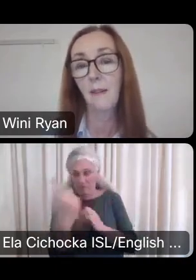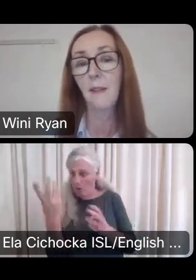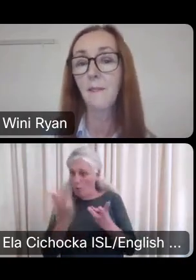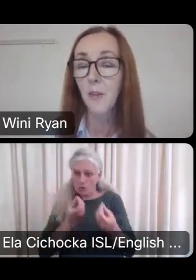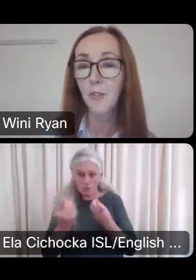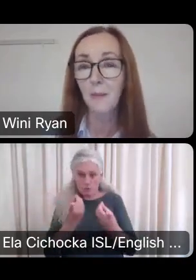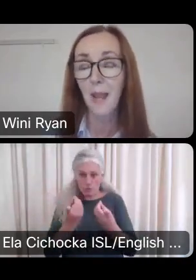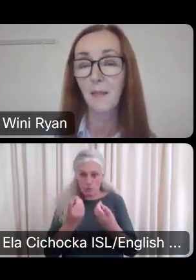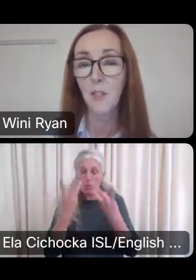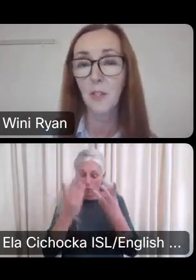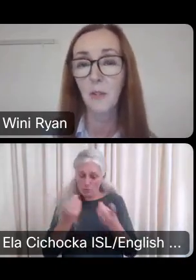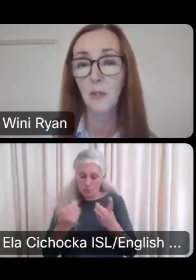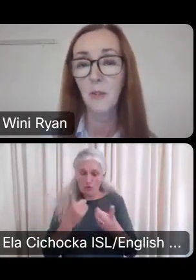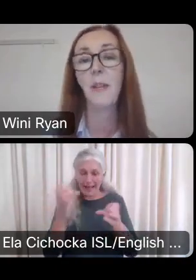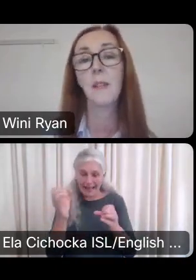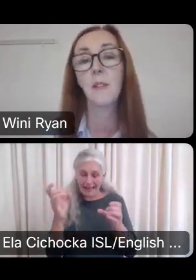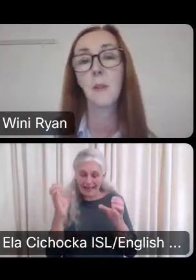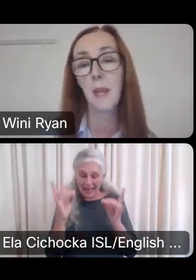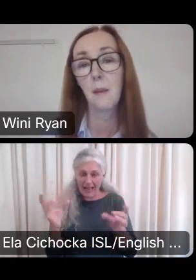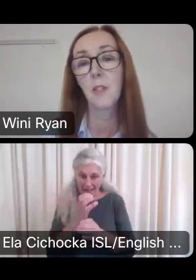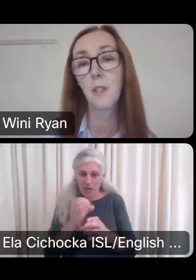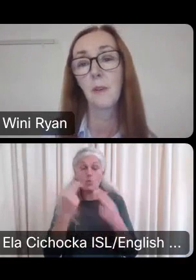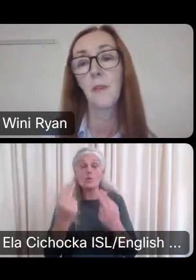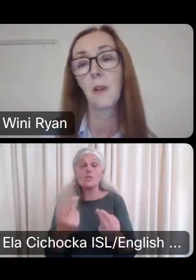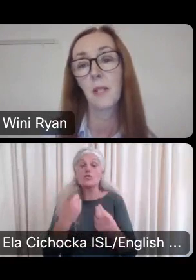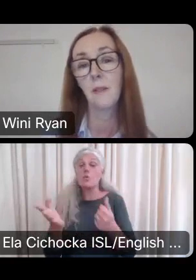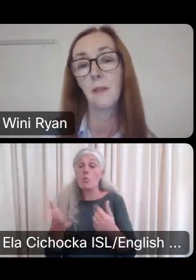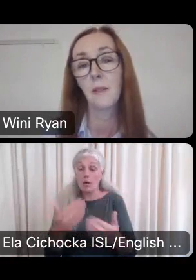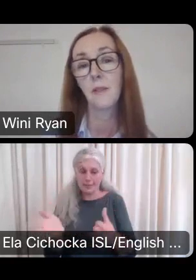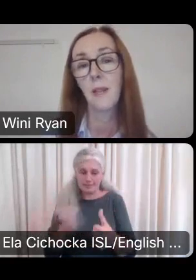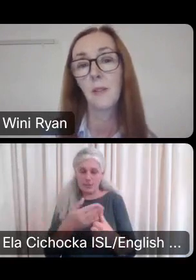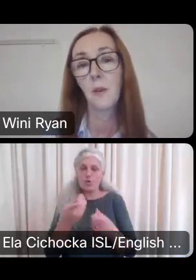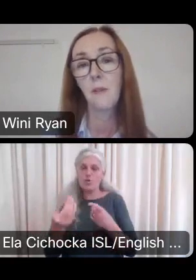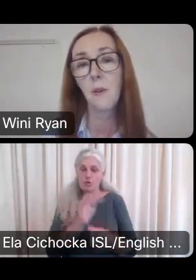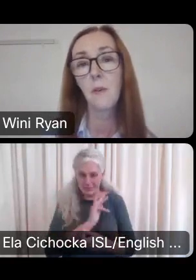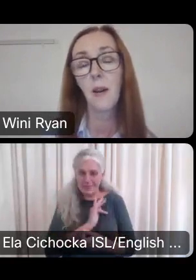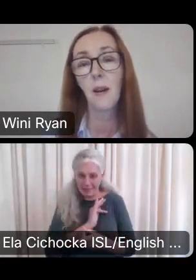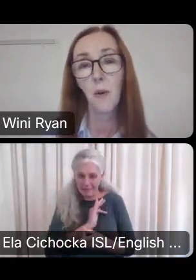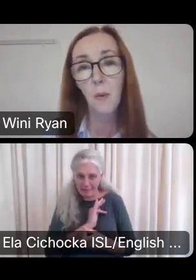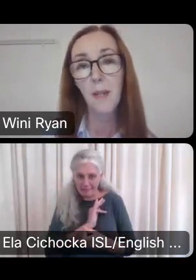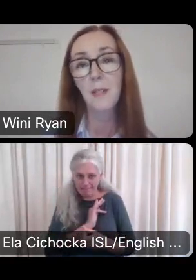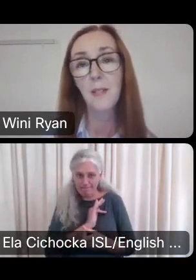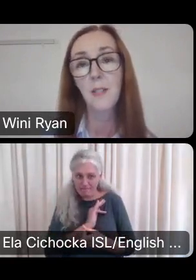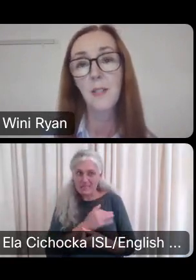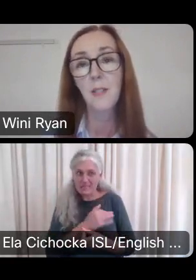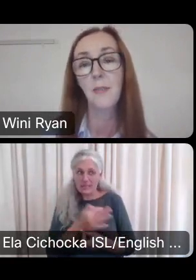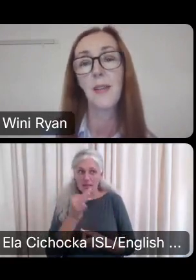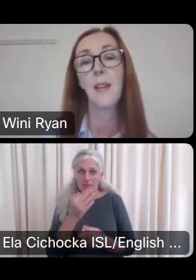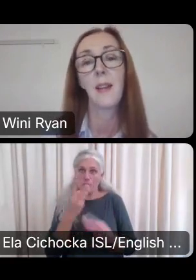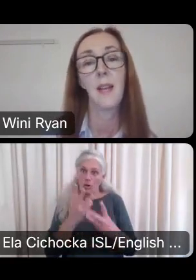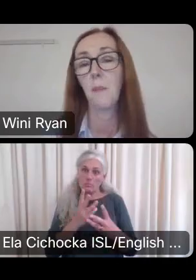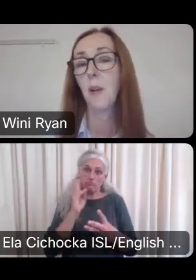healthcare, the first thing we have to do is to be able to do it for ourselves. So if you are hoping to